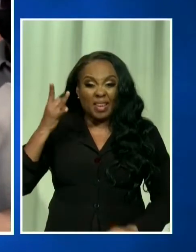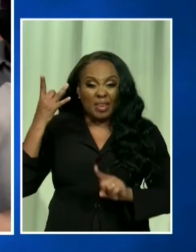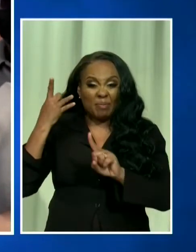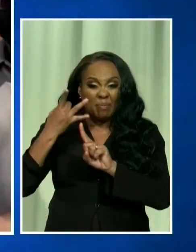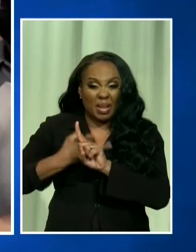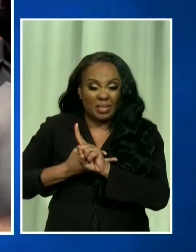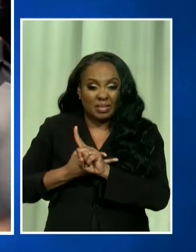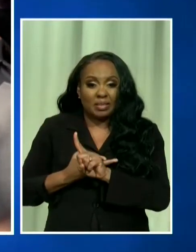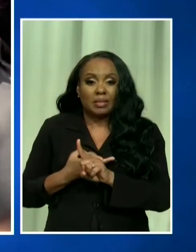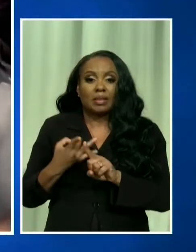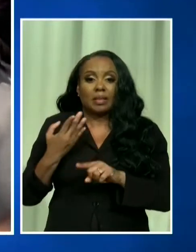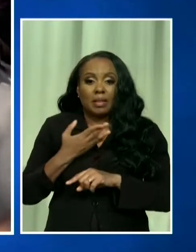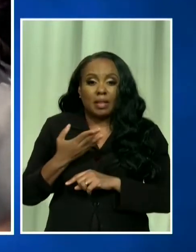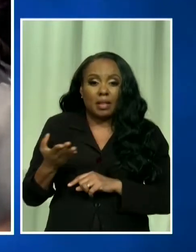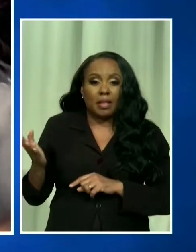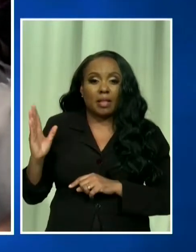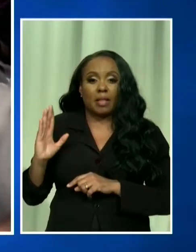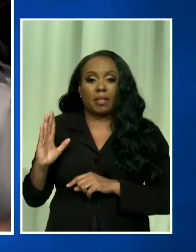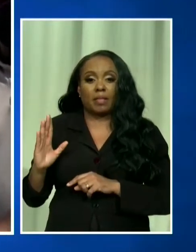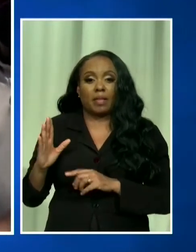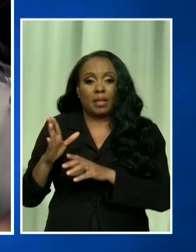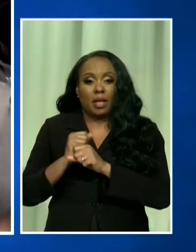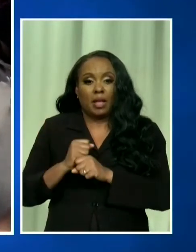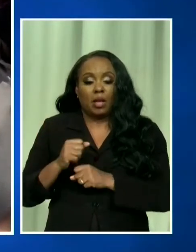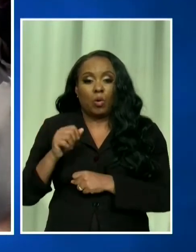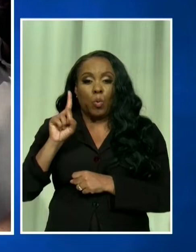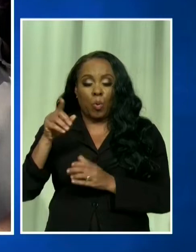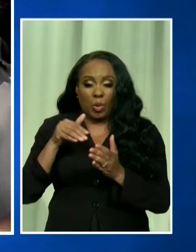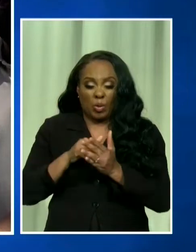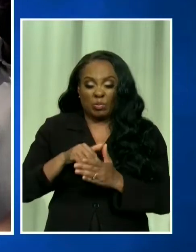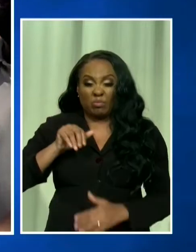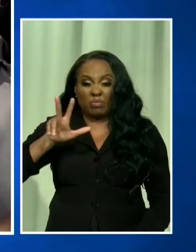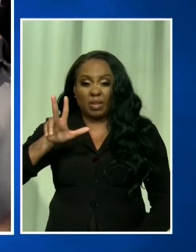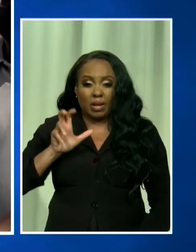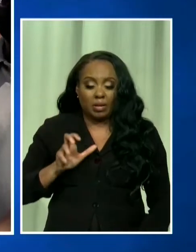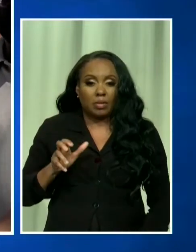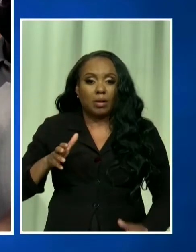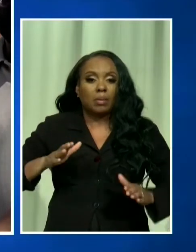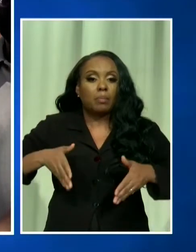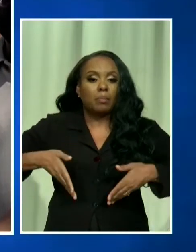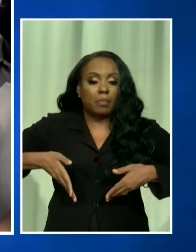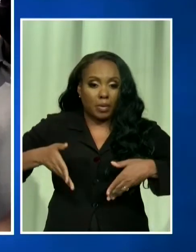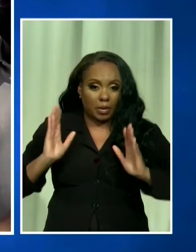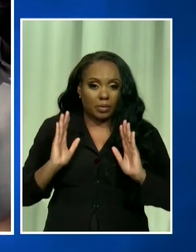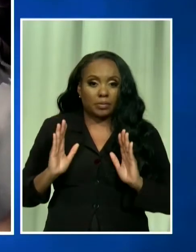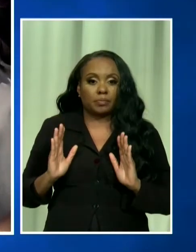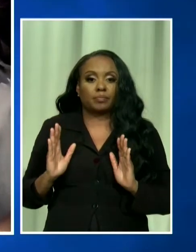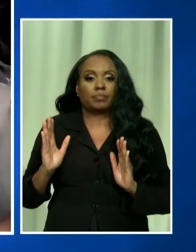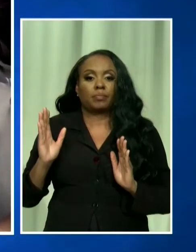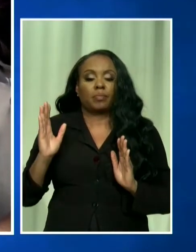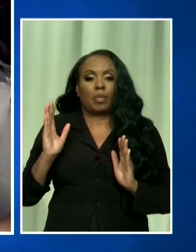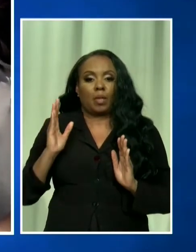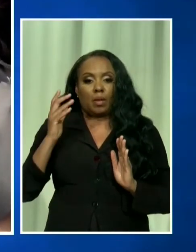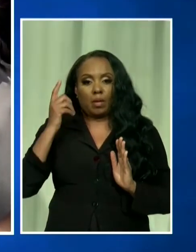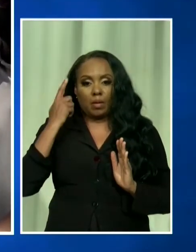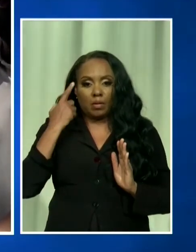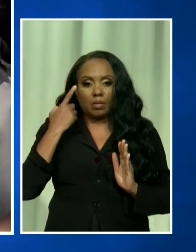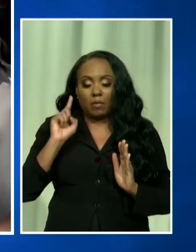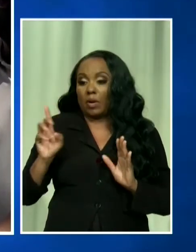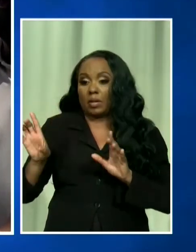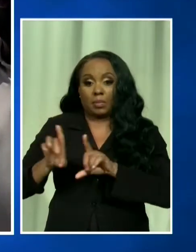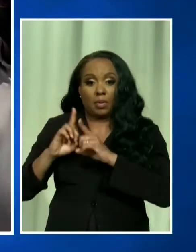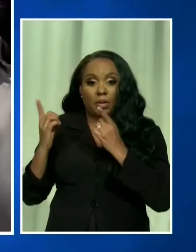produce 1,300 permissions? 1,300 permissions that they were able to do, a record for the